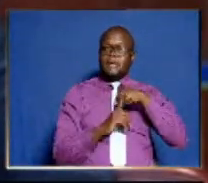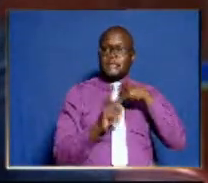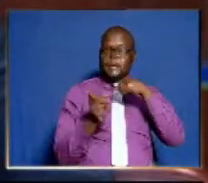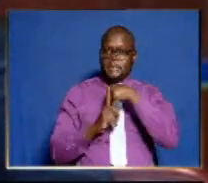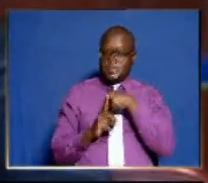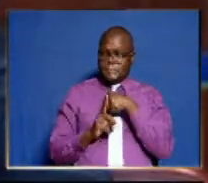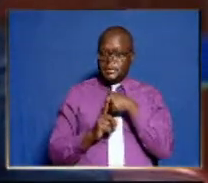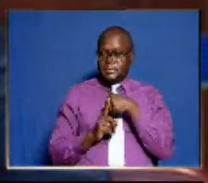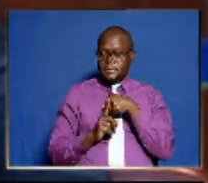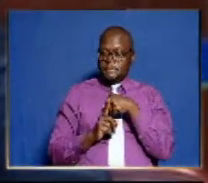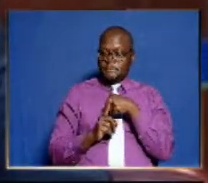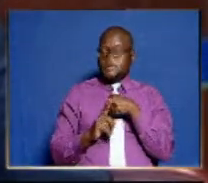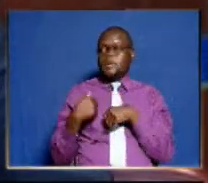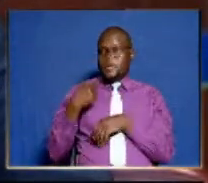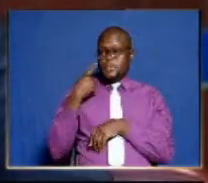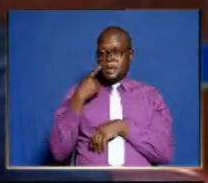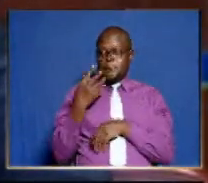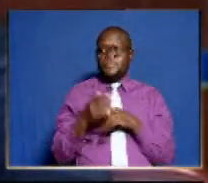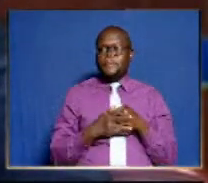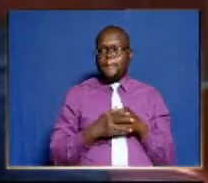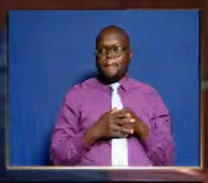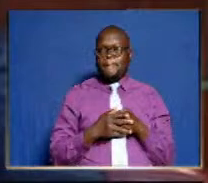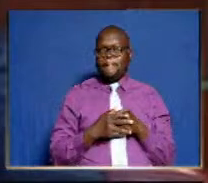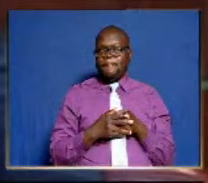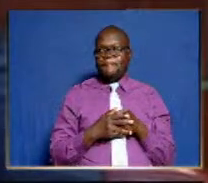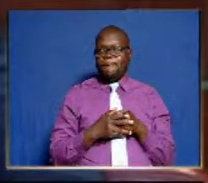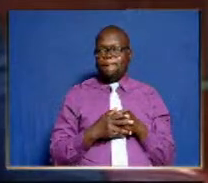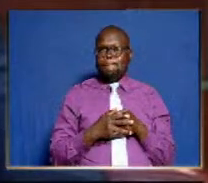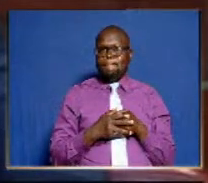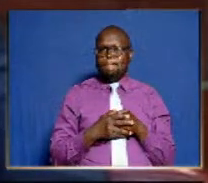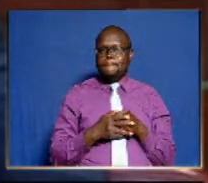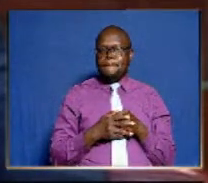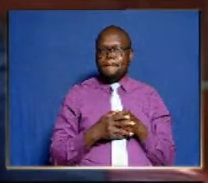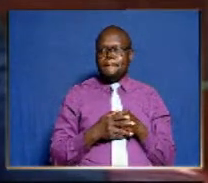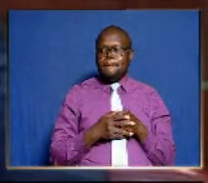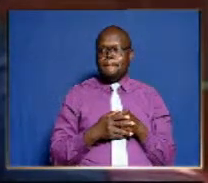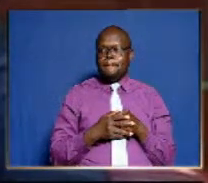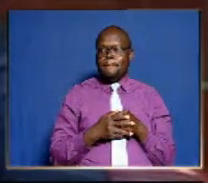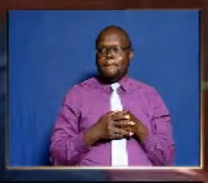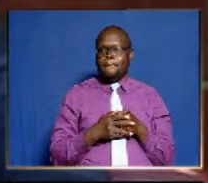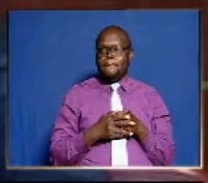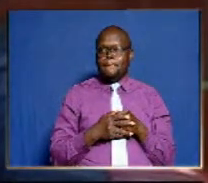3.66 if you look at it below the line, or